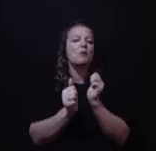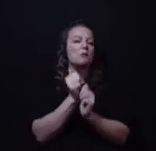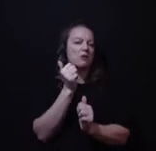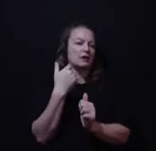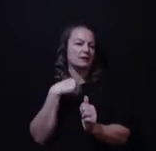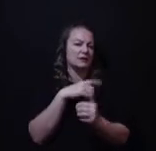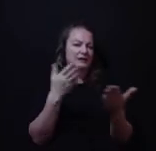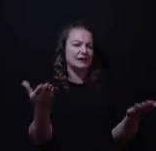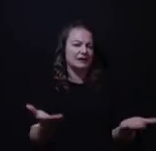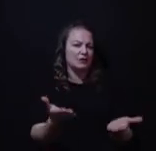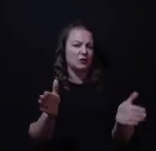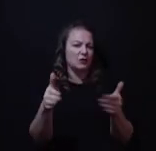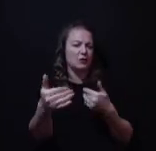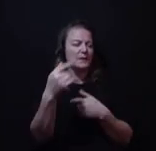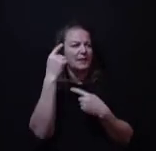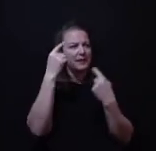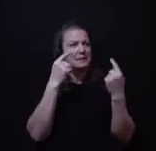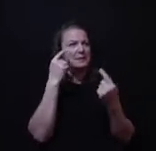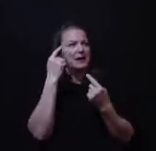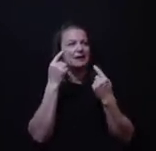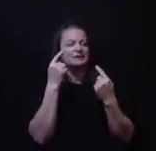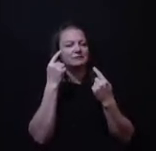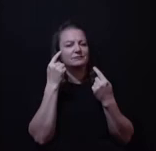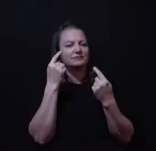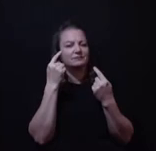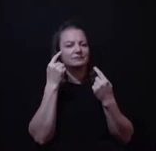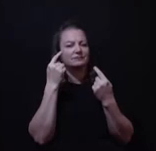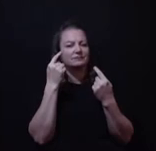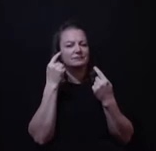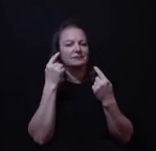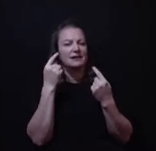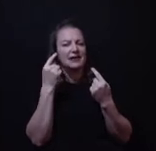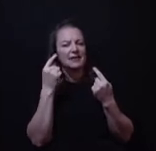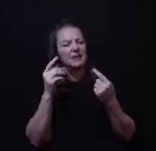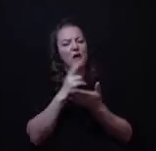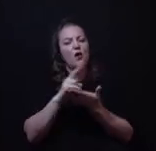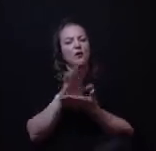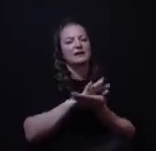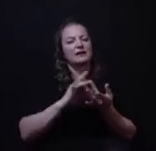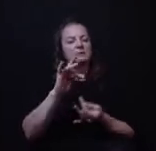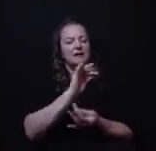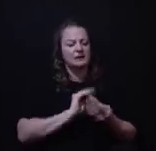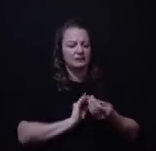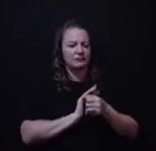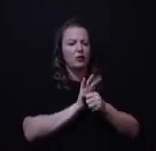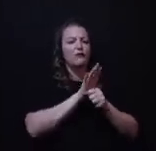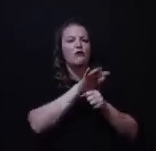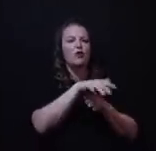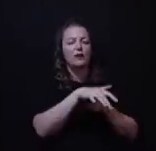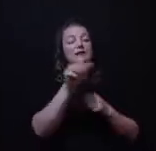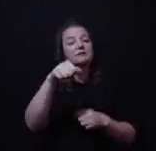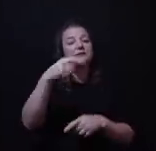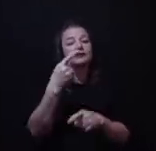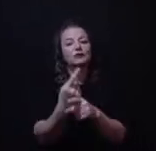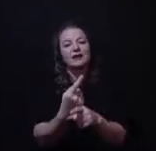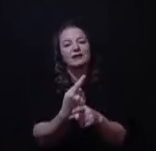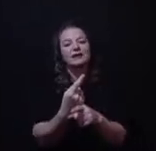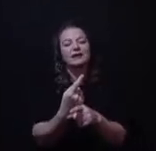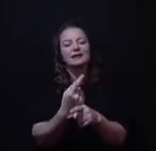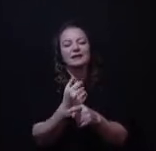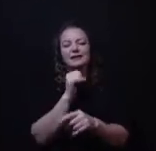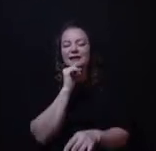this room think about the charismata, the overflowing of the Holy Spirit. And that's right. It's